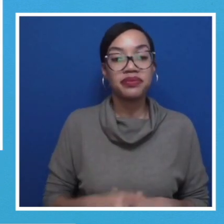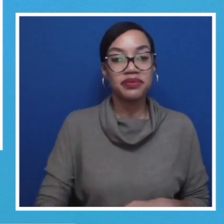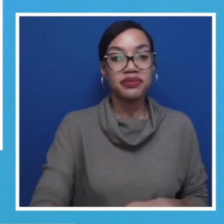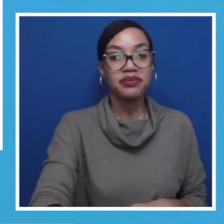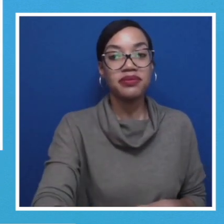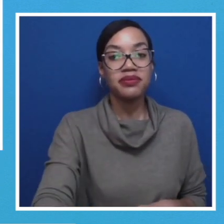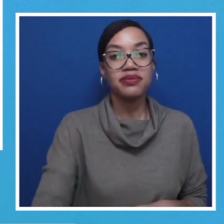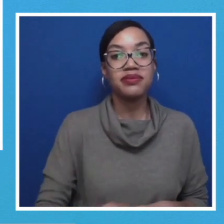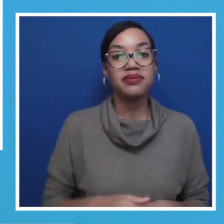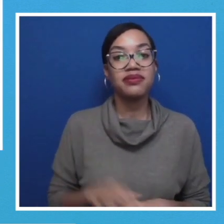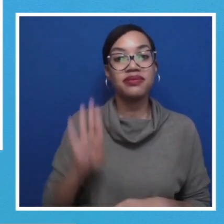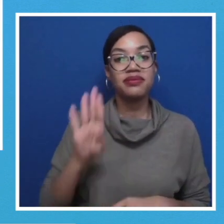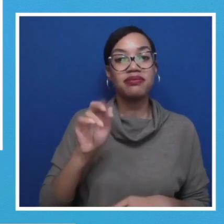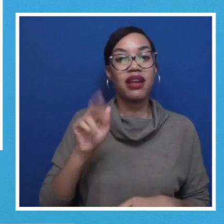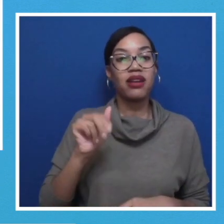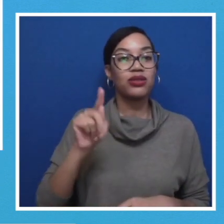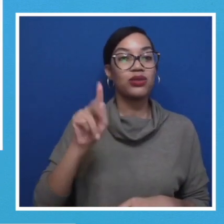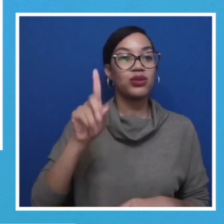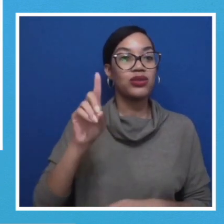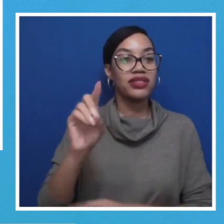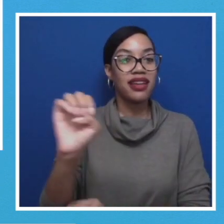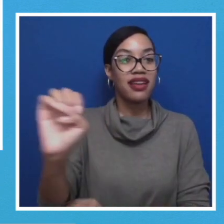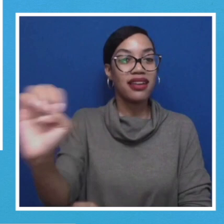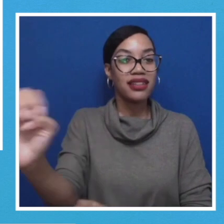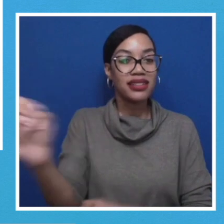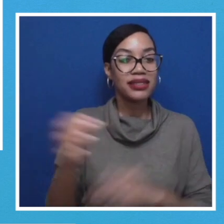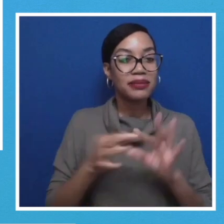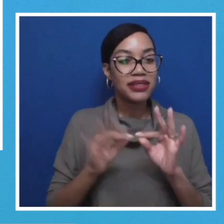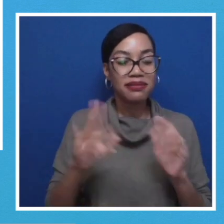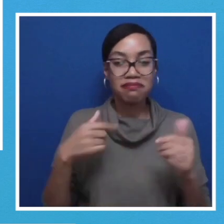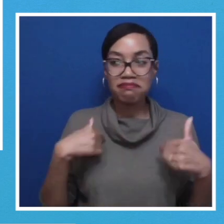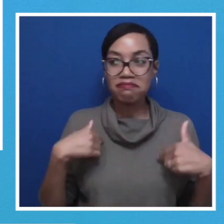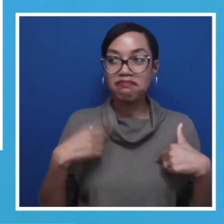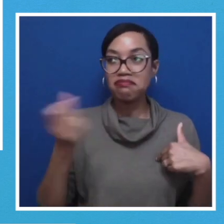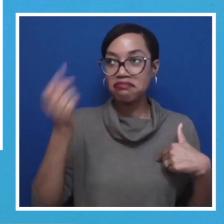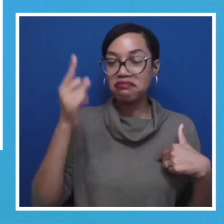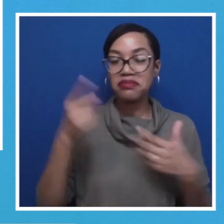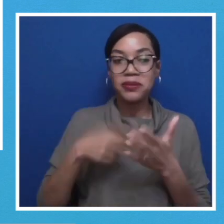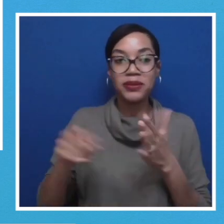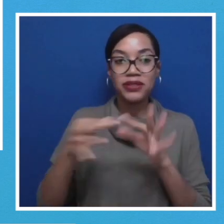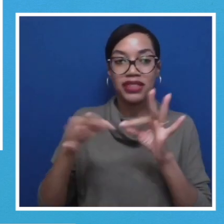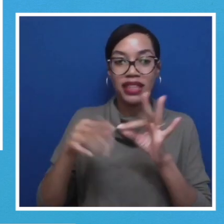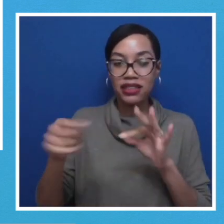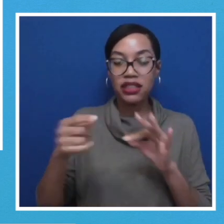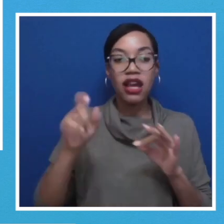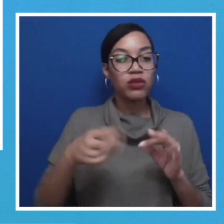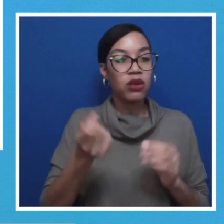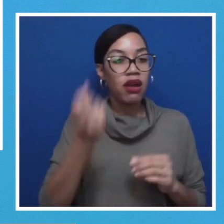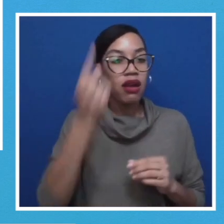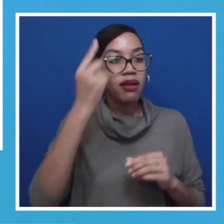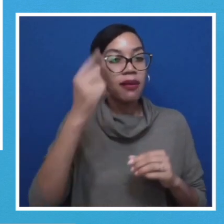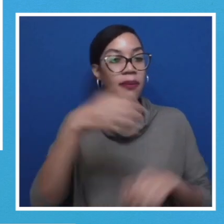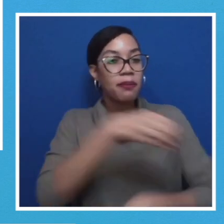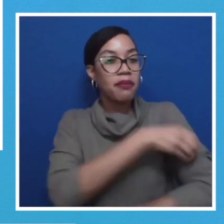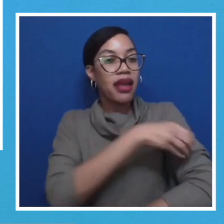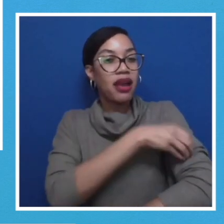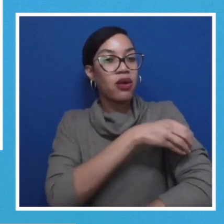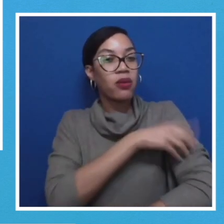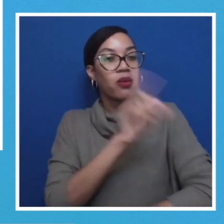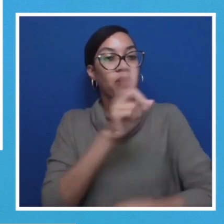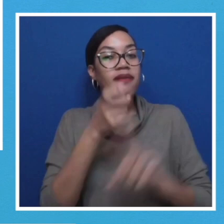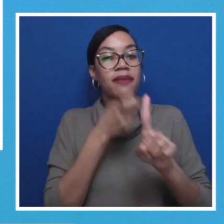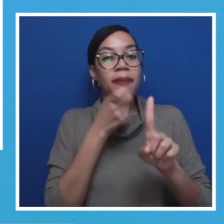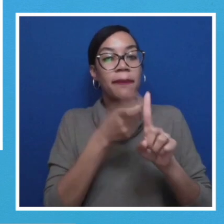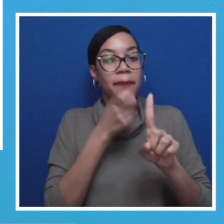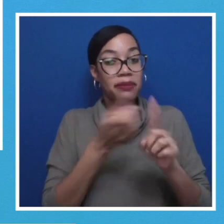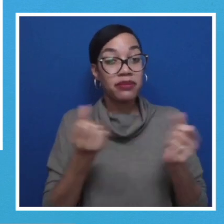there's a level of understanding power, in actions like this. And a lot of us feel very powerless